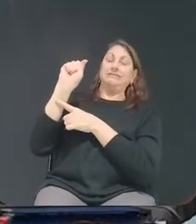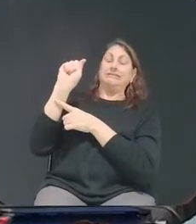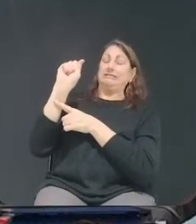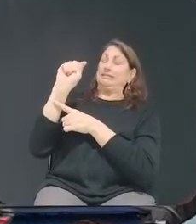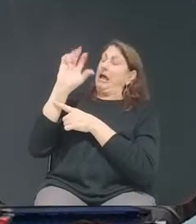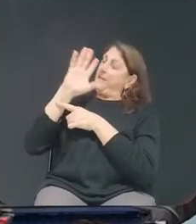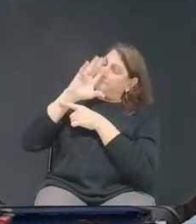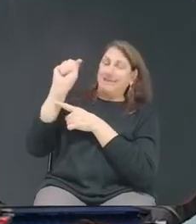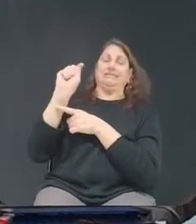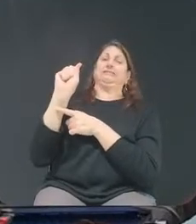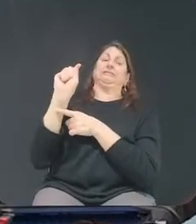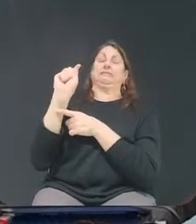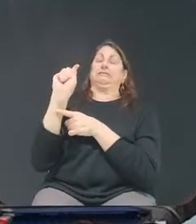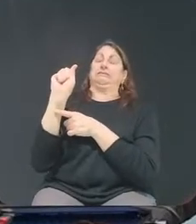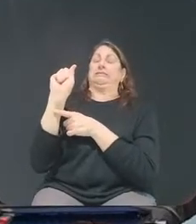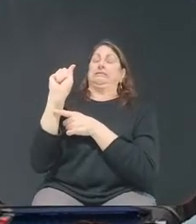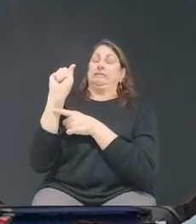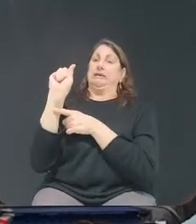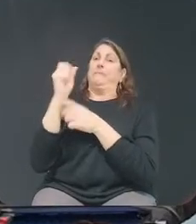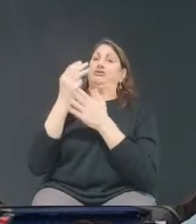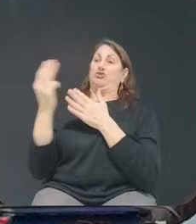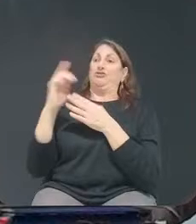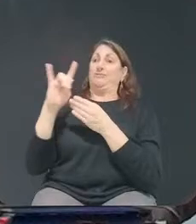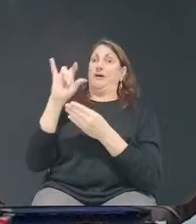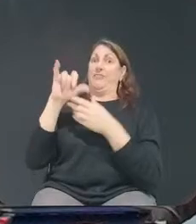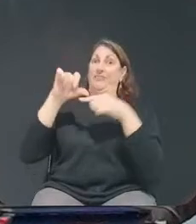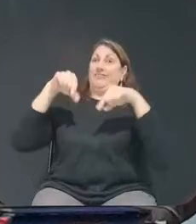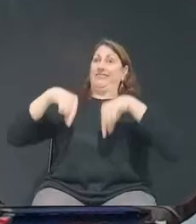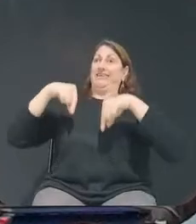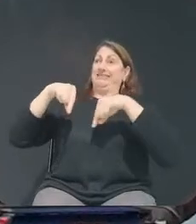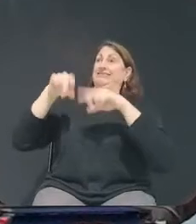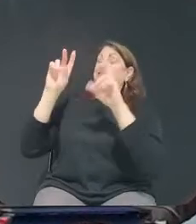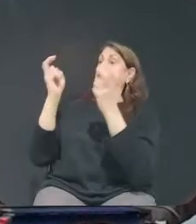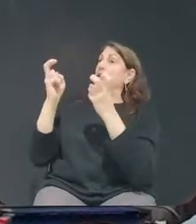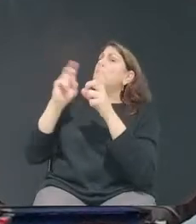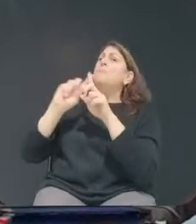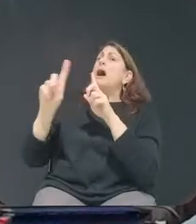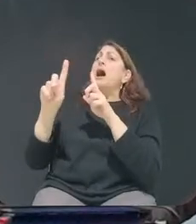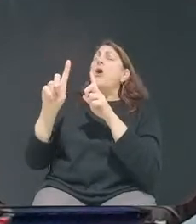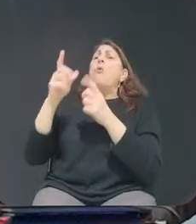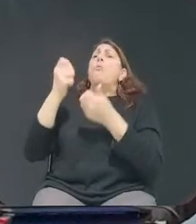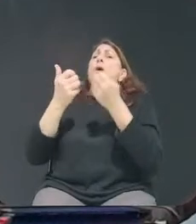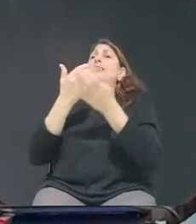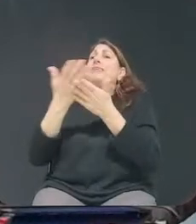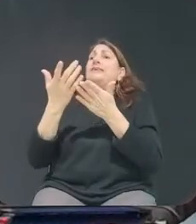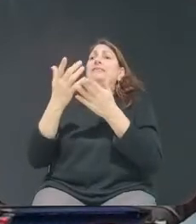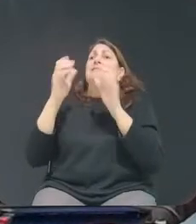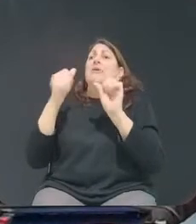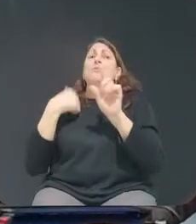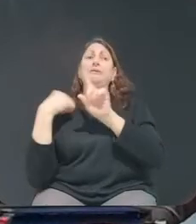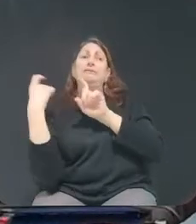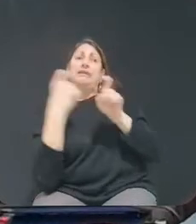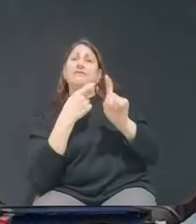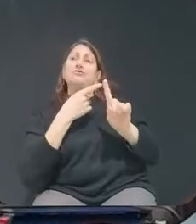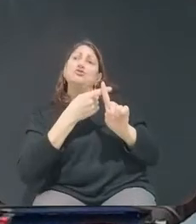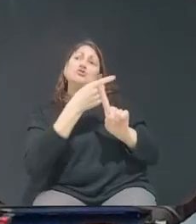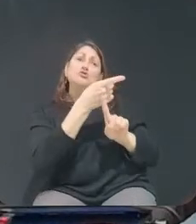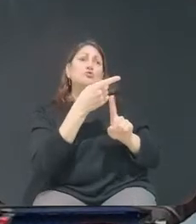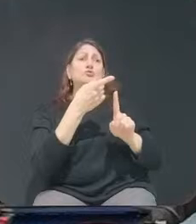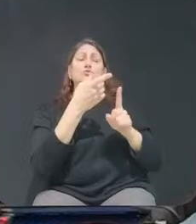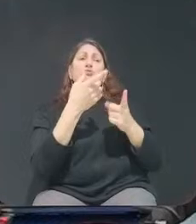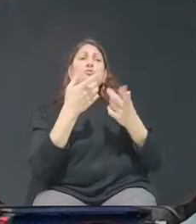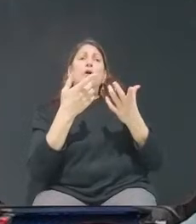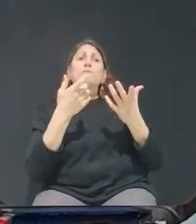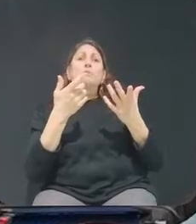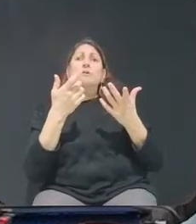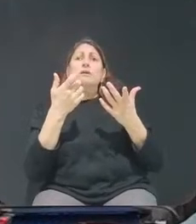this topic. But what can we contribute to your archives that is within your mandate and would tell